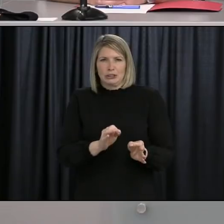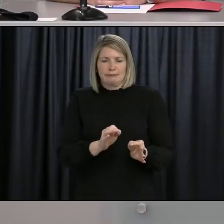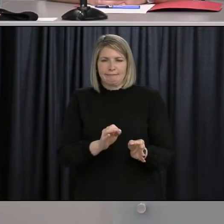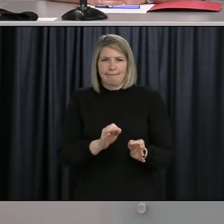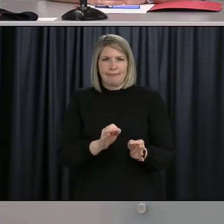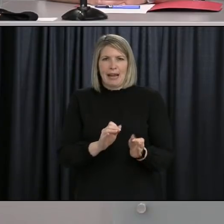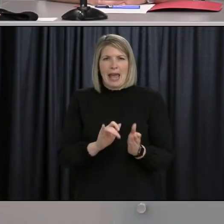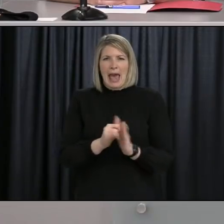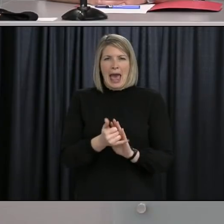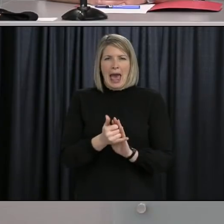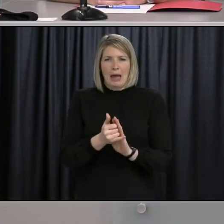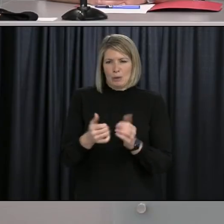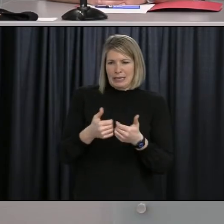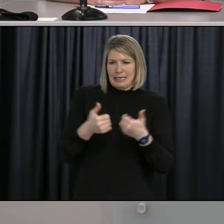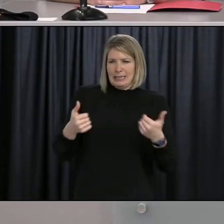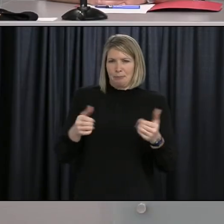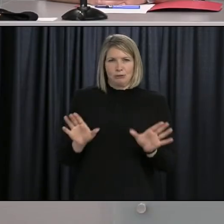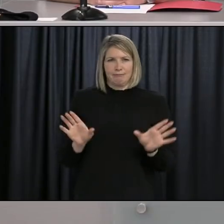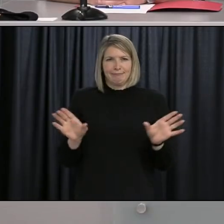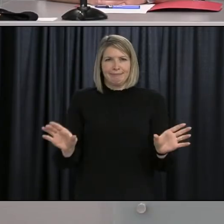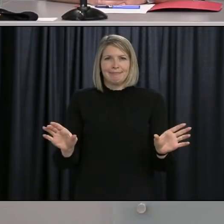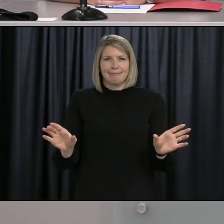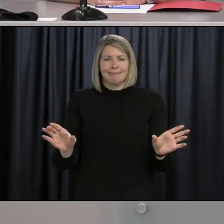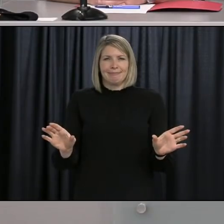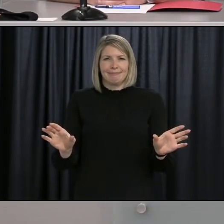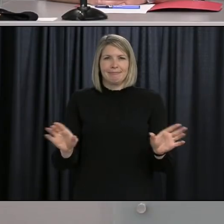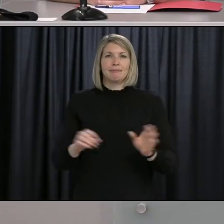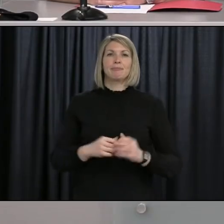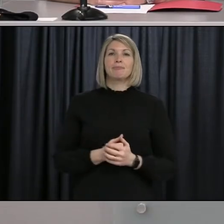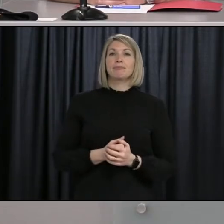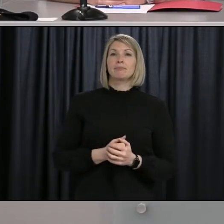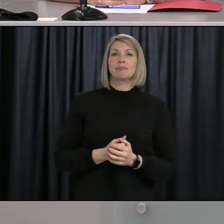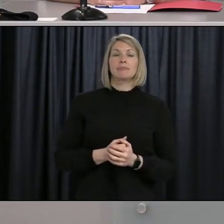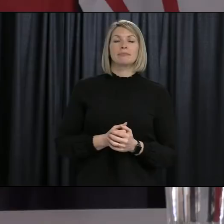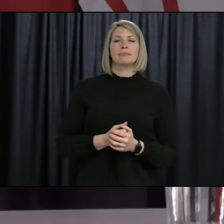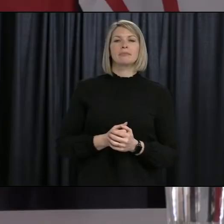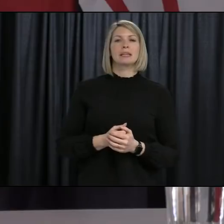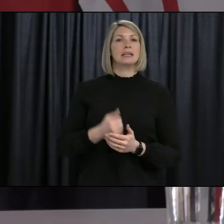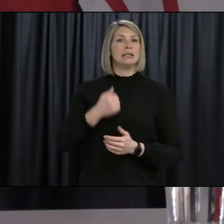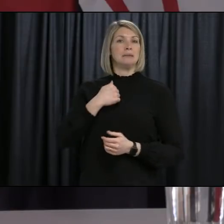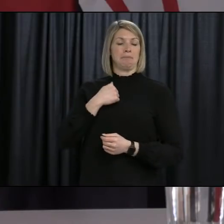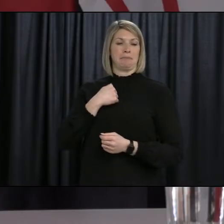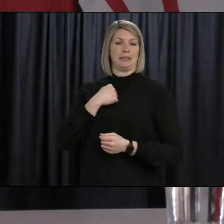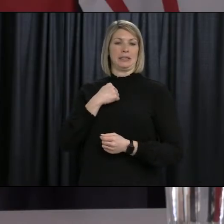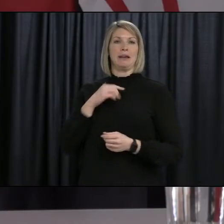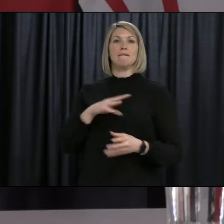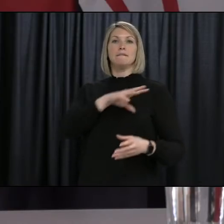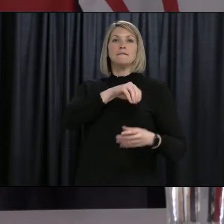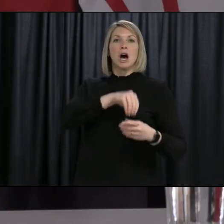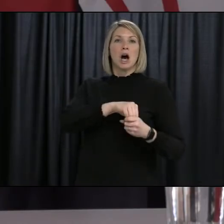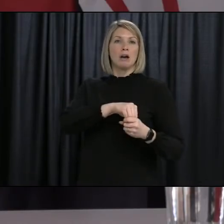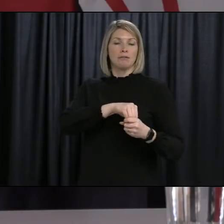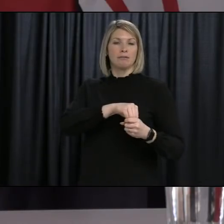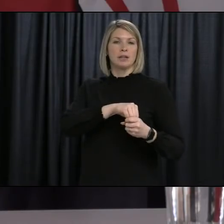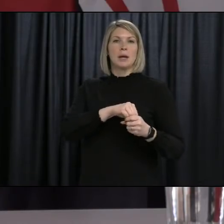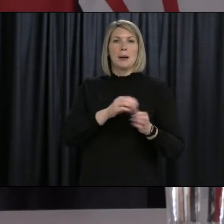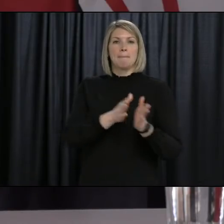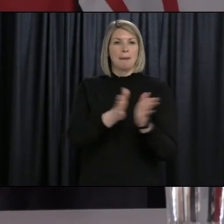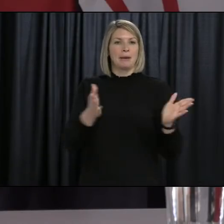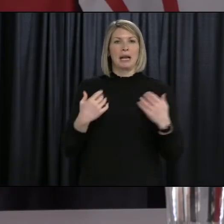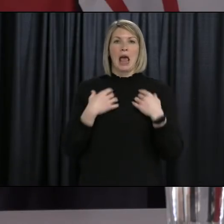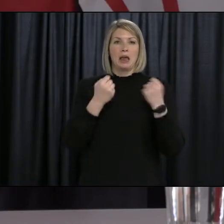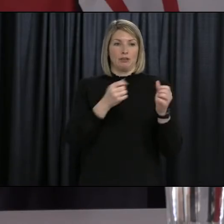health protocols, things like that right now? Well, certainly I do not have a role in making decisions on public